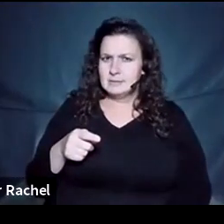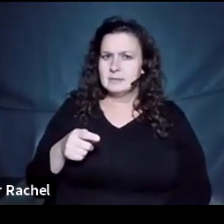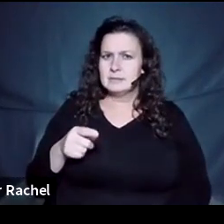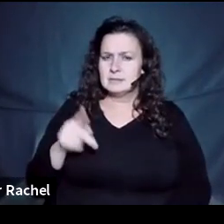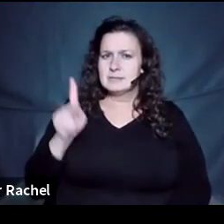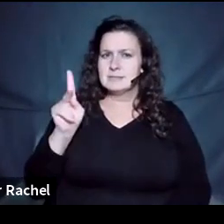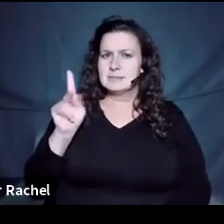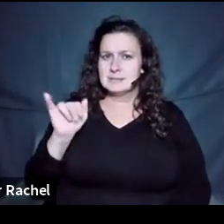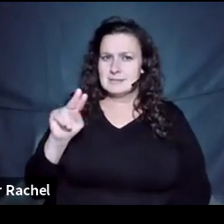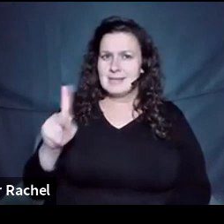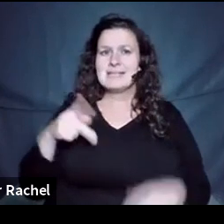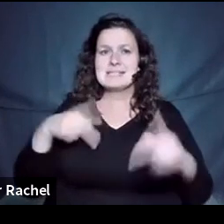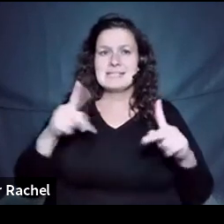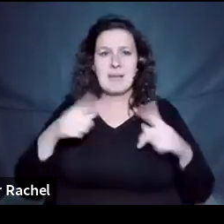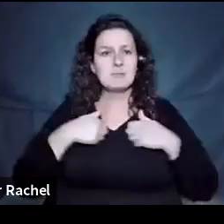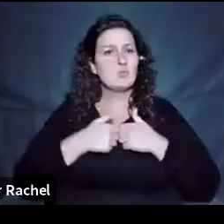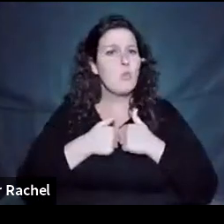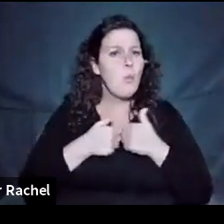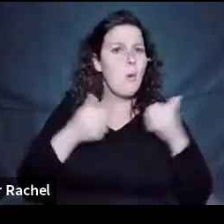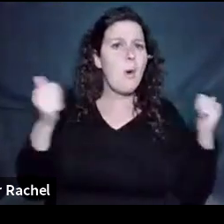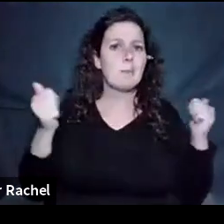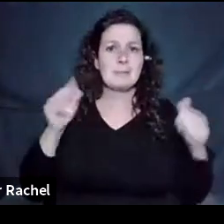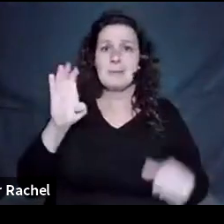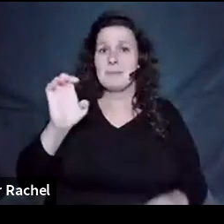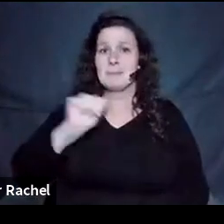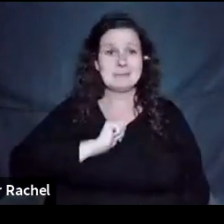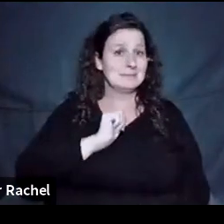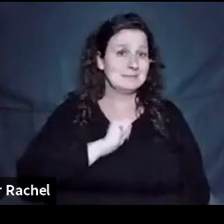just open up and be myself,